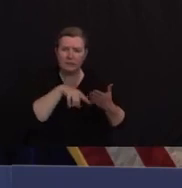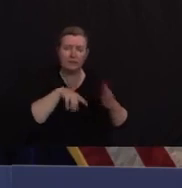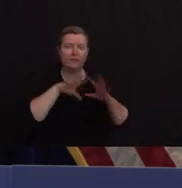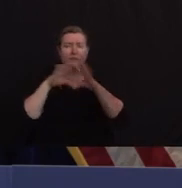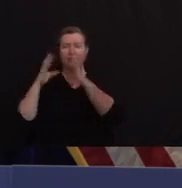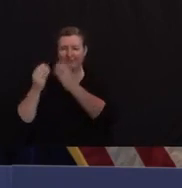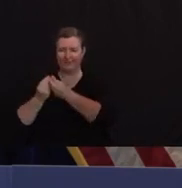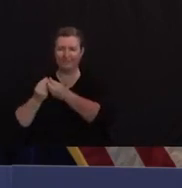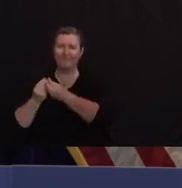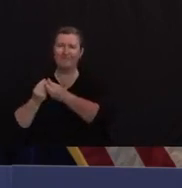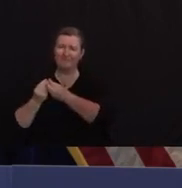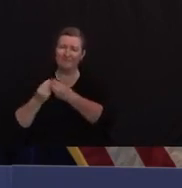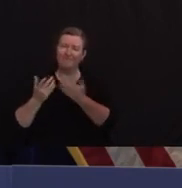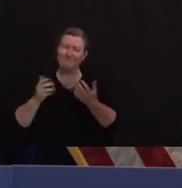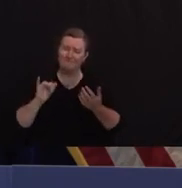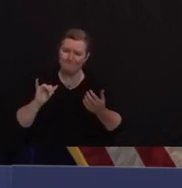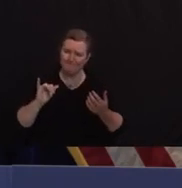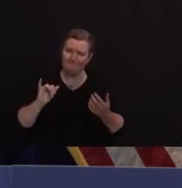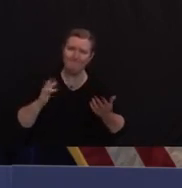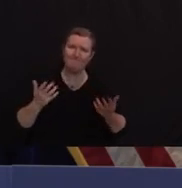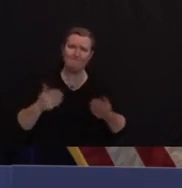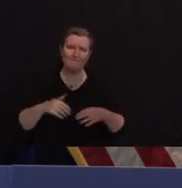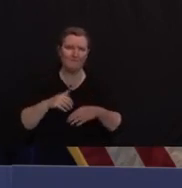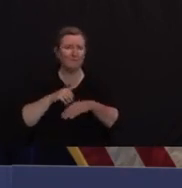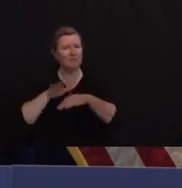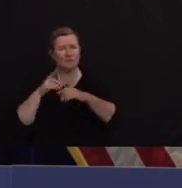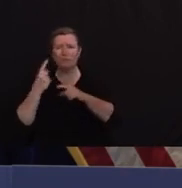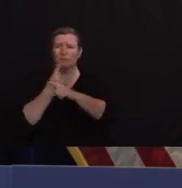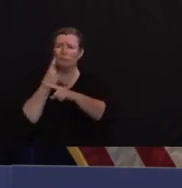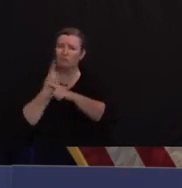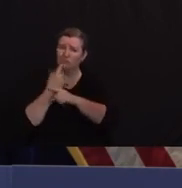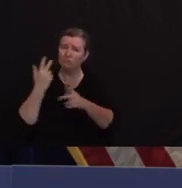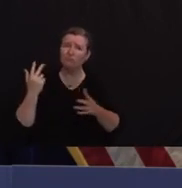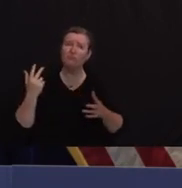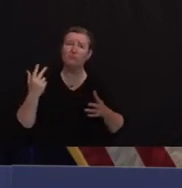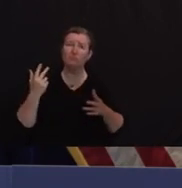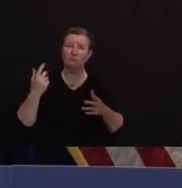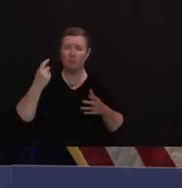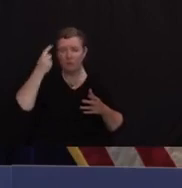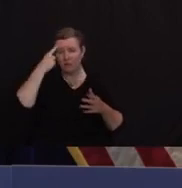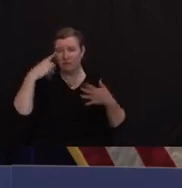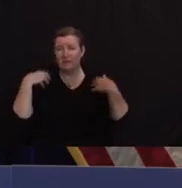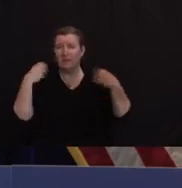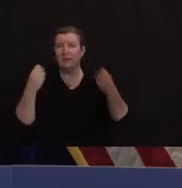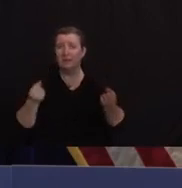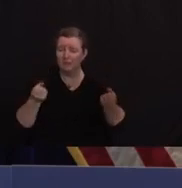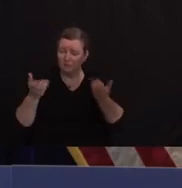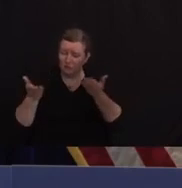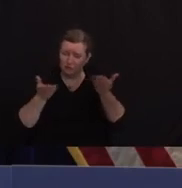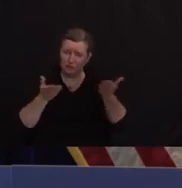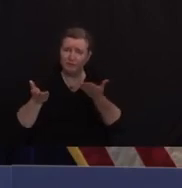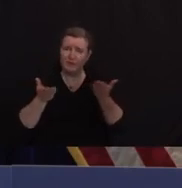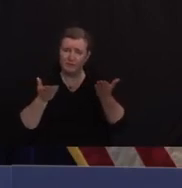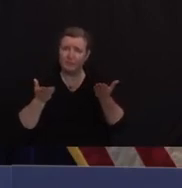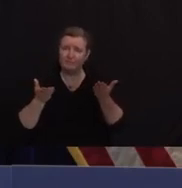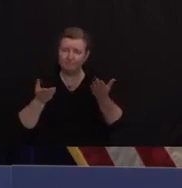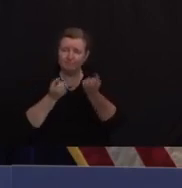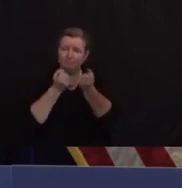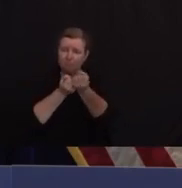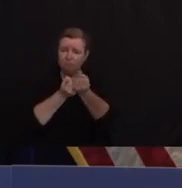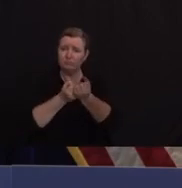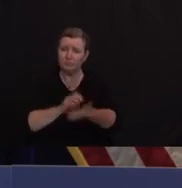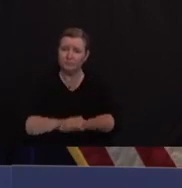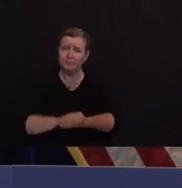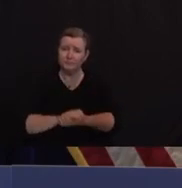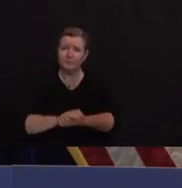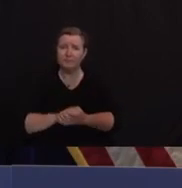referring students to appropriate mental and physical health services when appropriate. I would also like to review a few other health